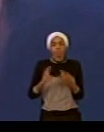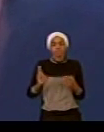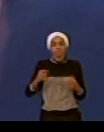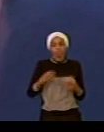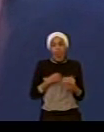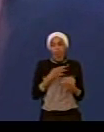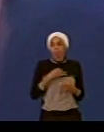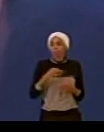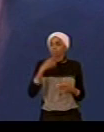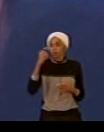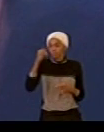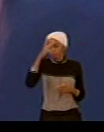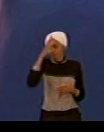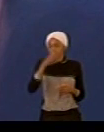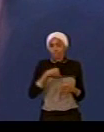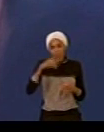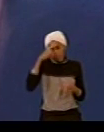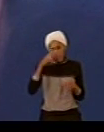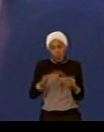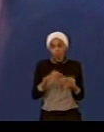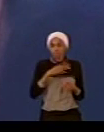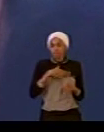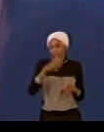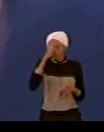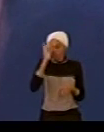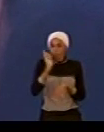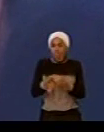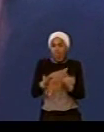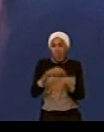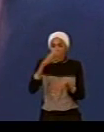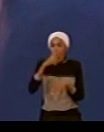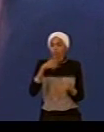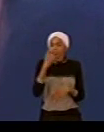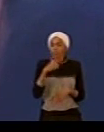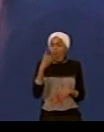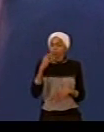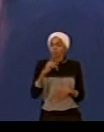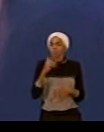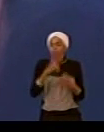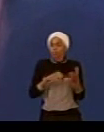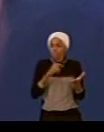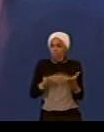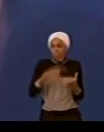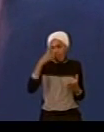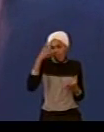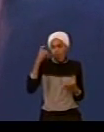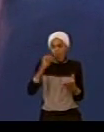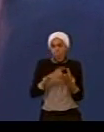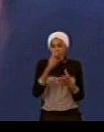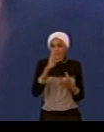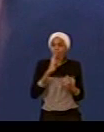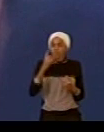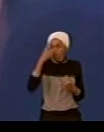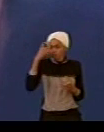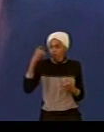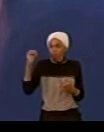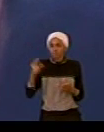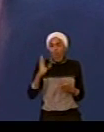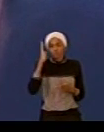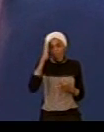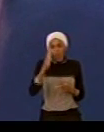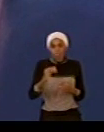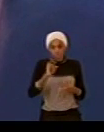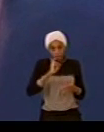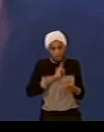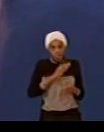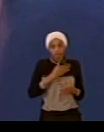his brethren, and his father rebuked him and said unto him, What is this dream that thou hast dreamed? Shall I and thy